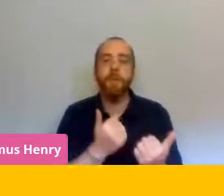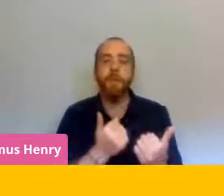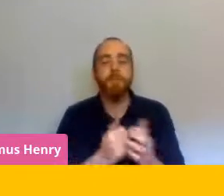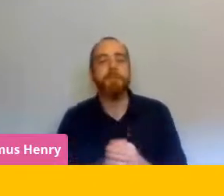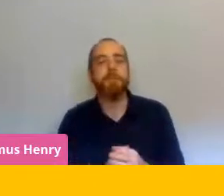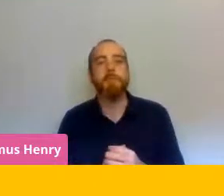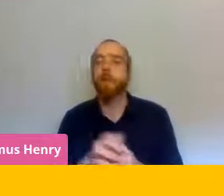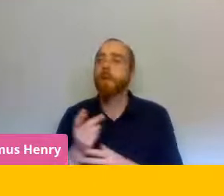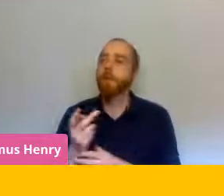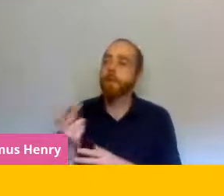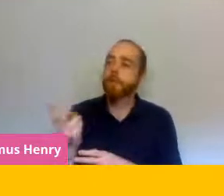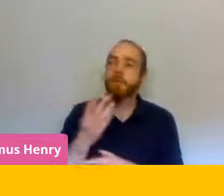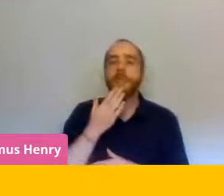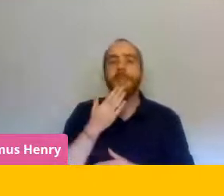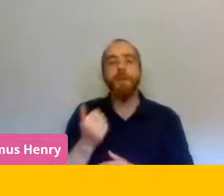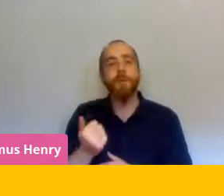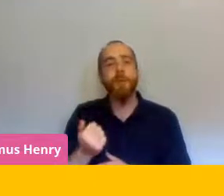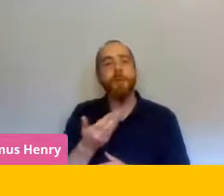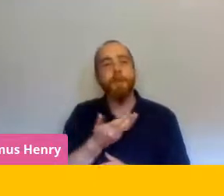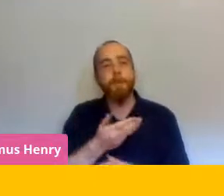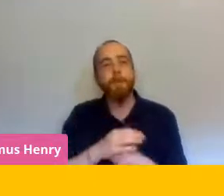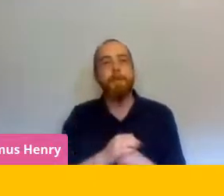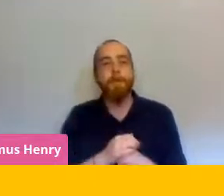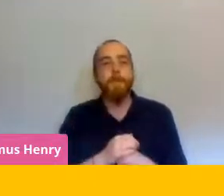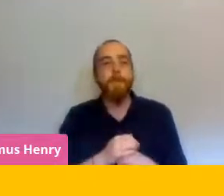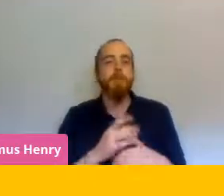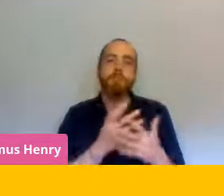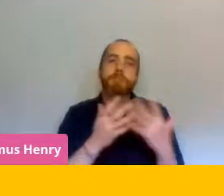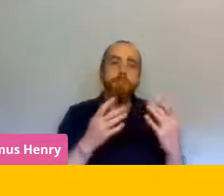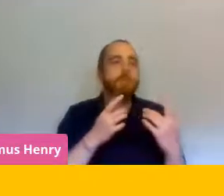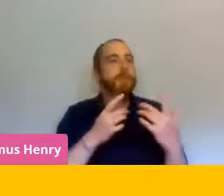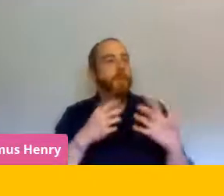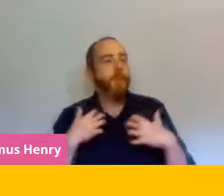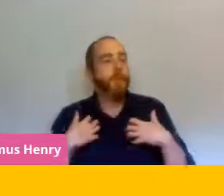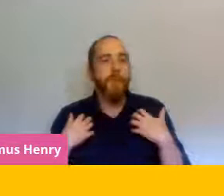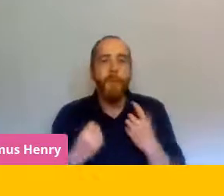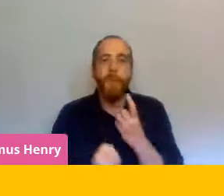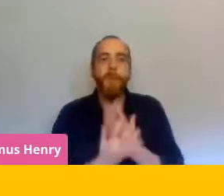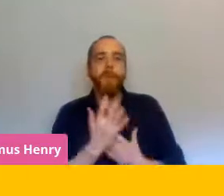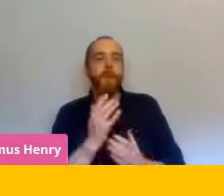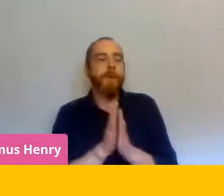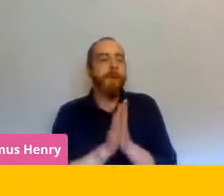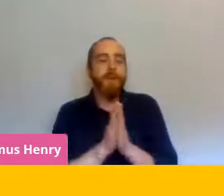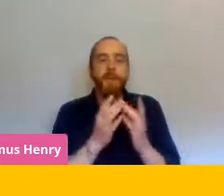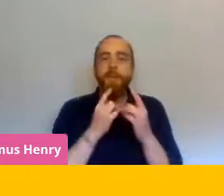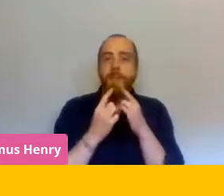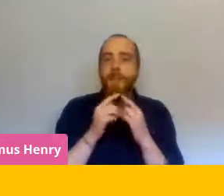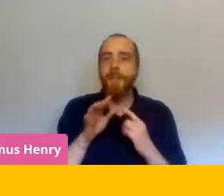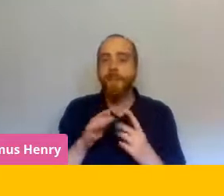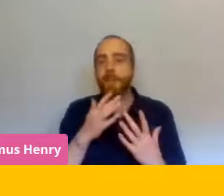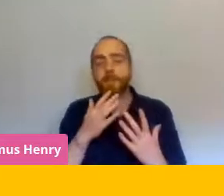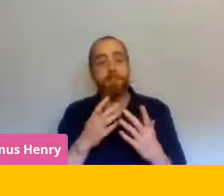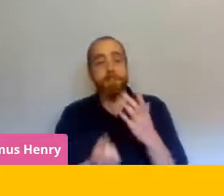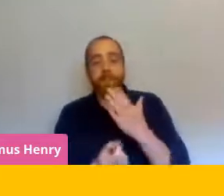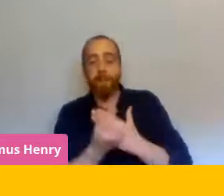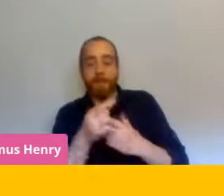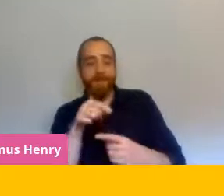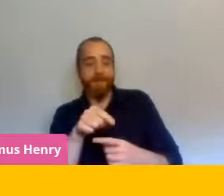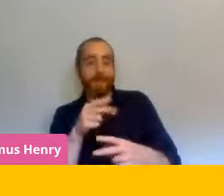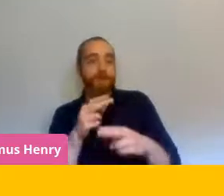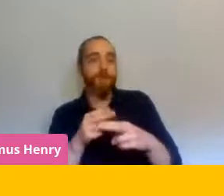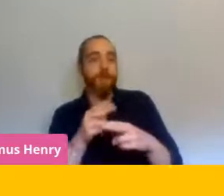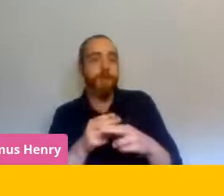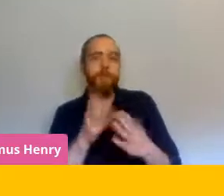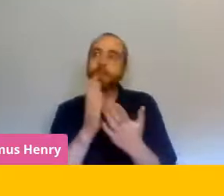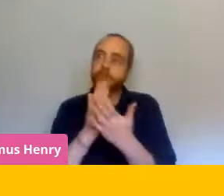Thank you very much to both Stefan and Eda. Loads of inspirational stuff happening at Sheffield. Do